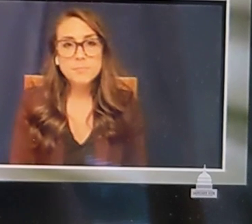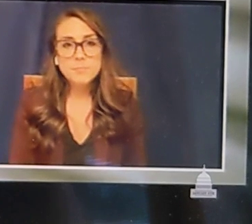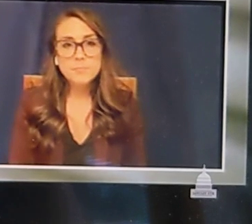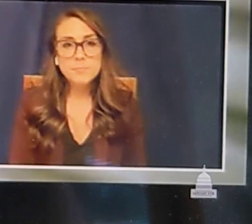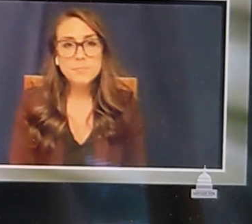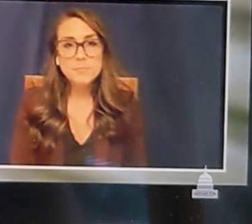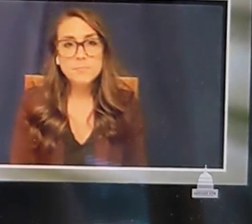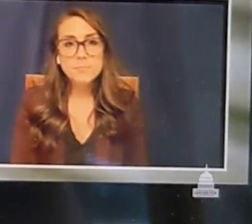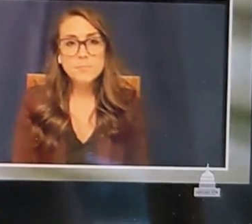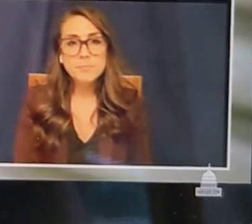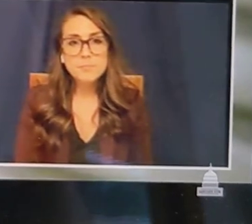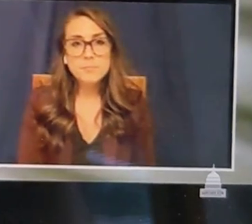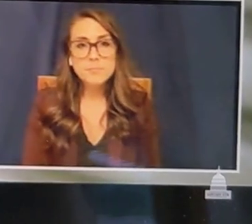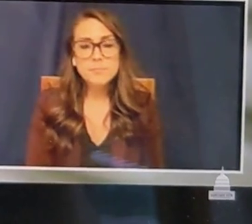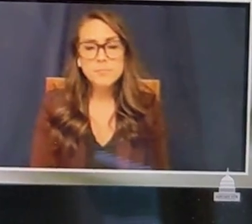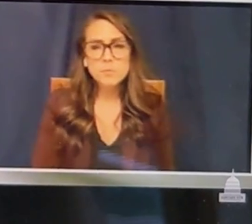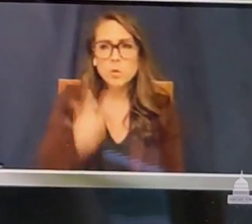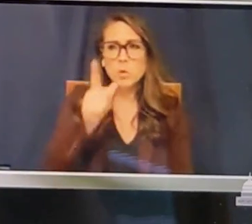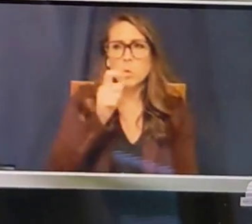Who's behind me?